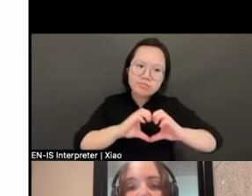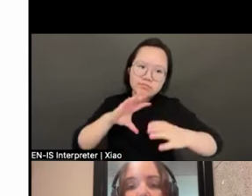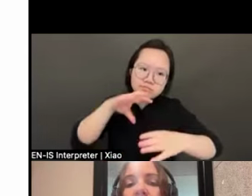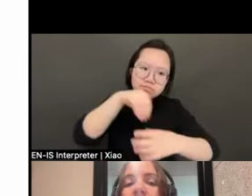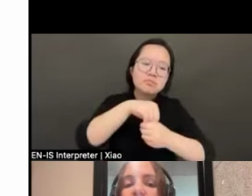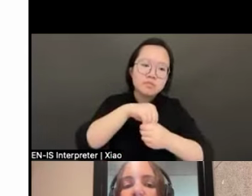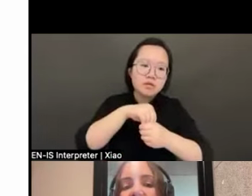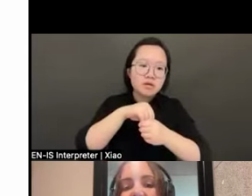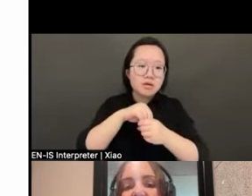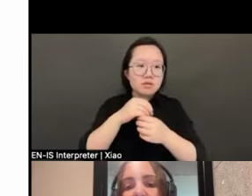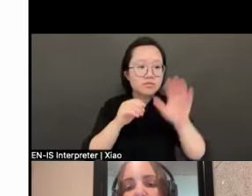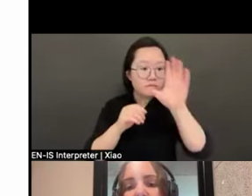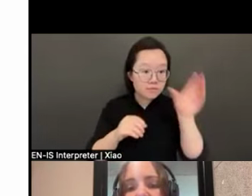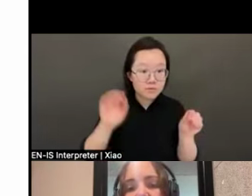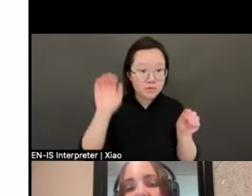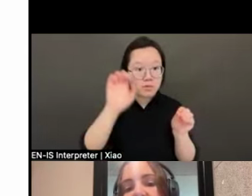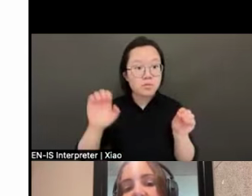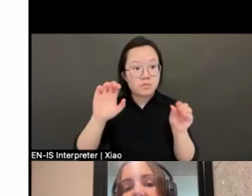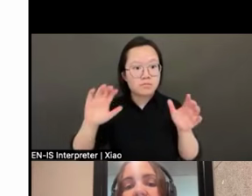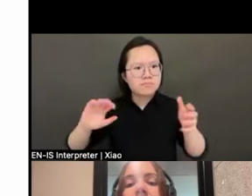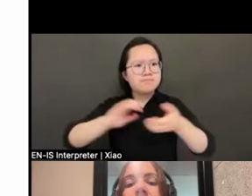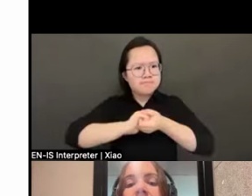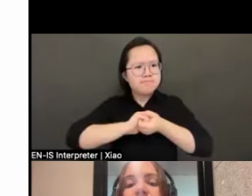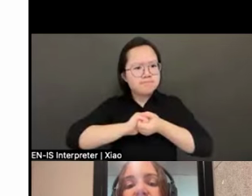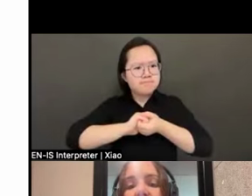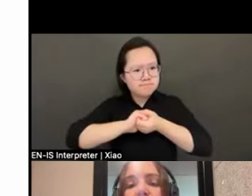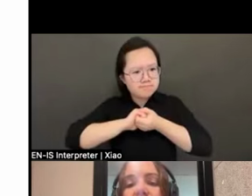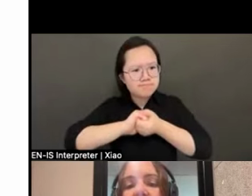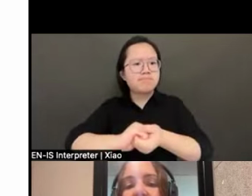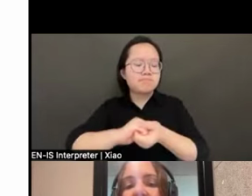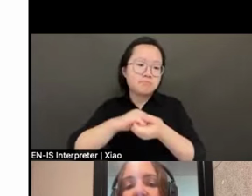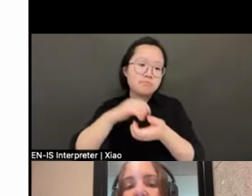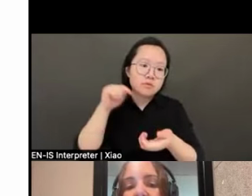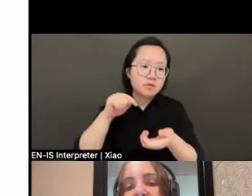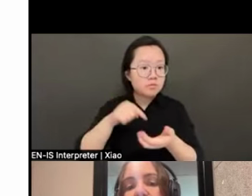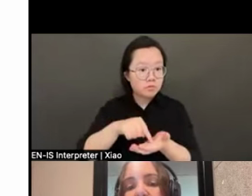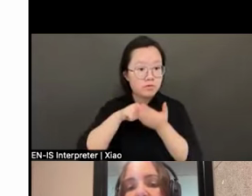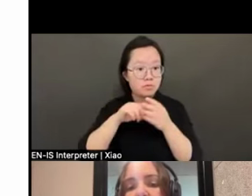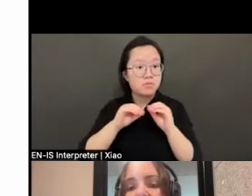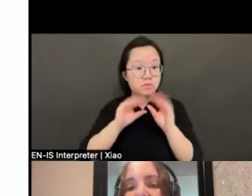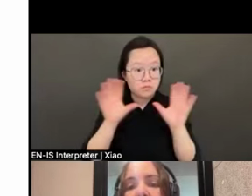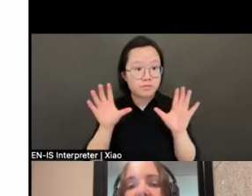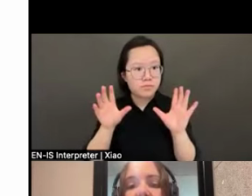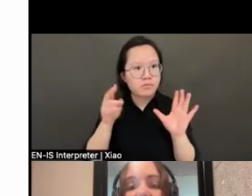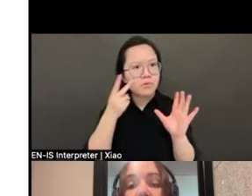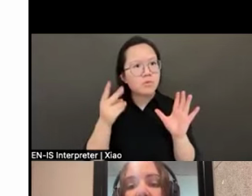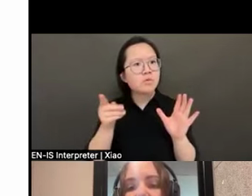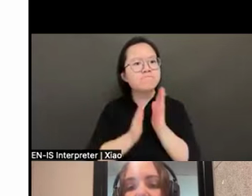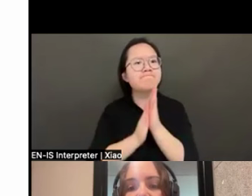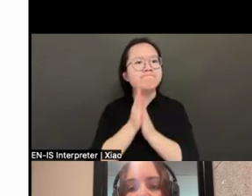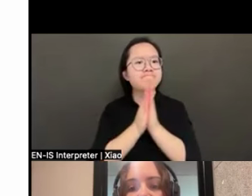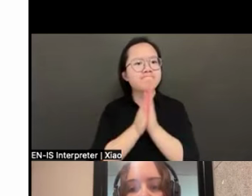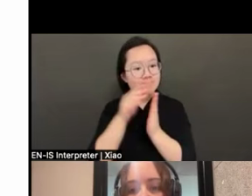and Europe, so to exchange and learn of your activities. The second one is that you're eager to participate in a